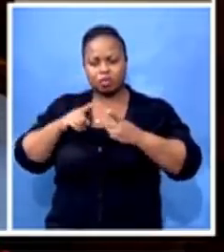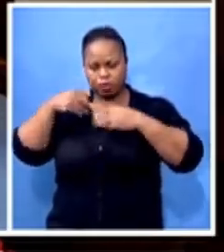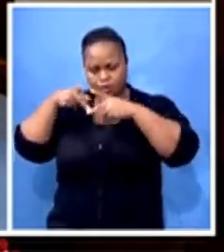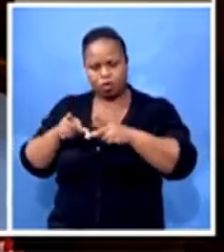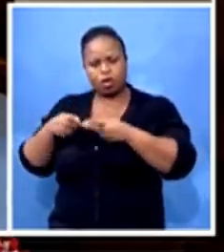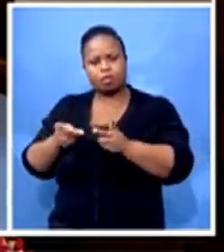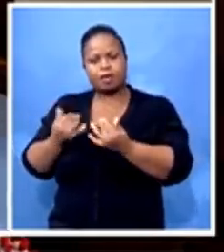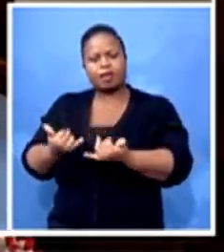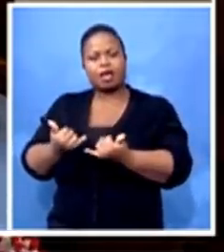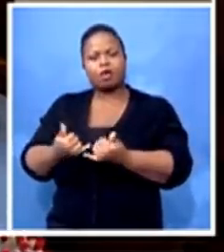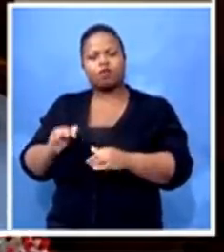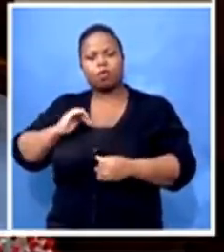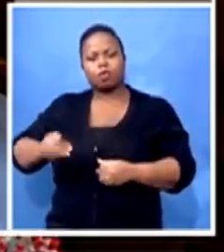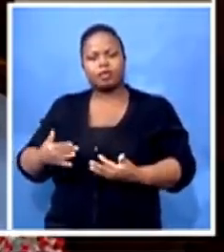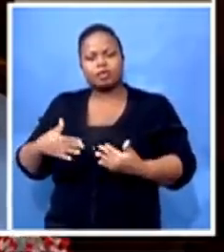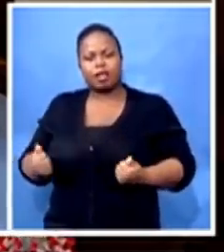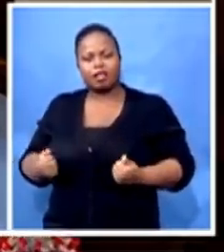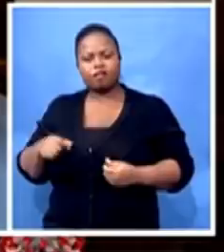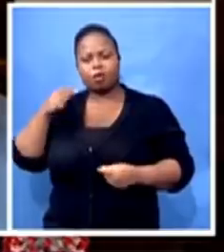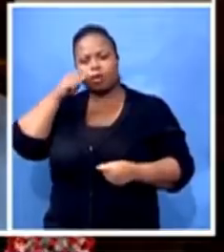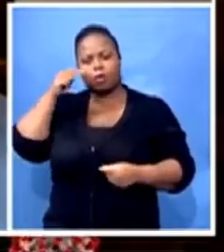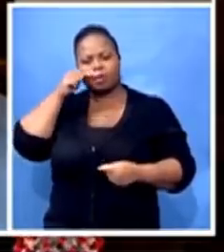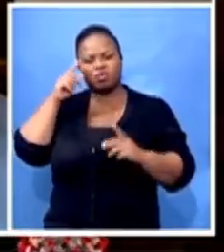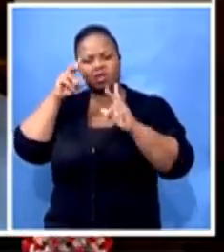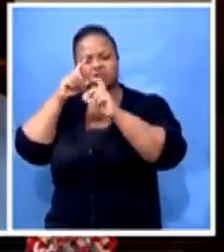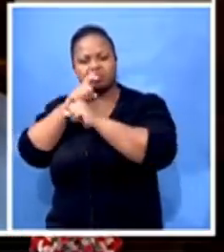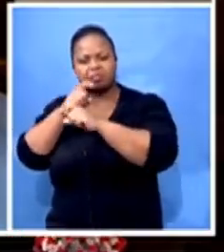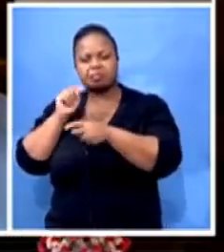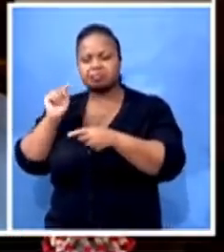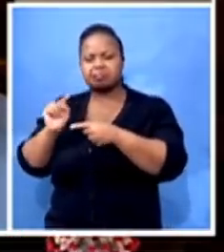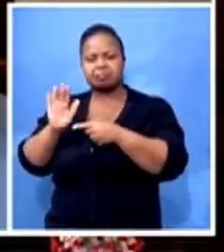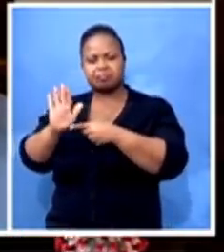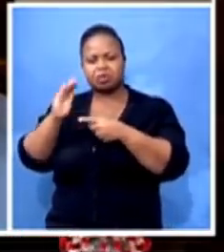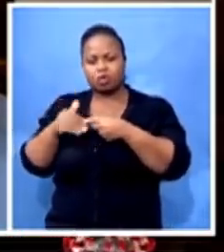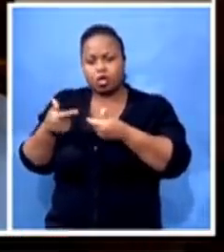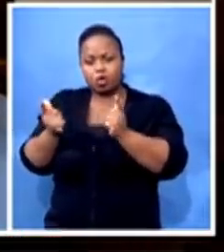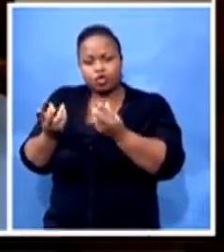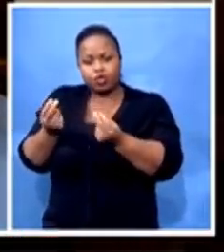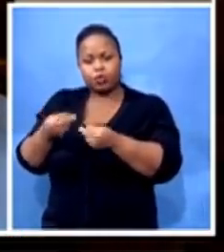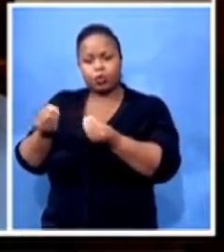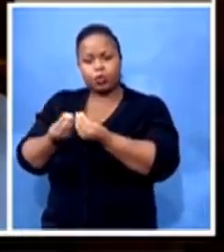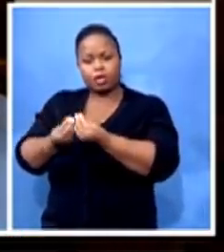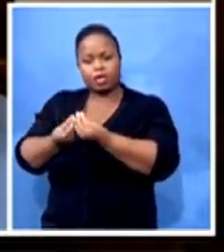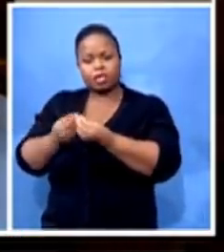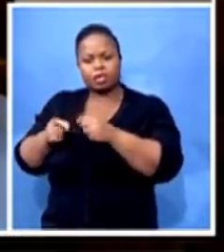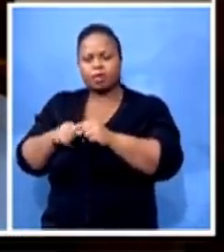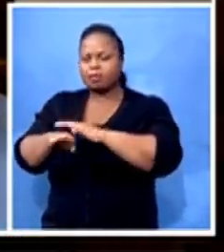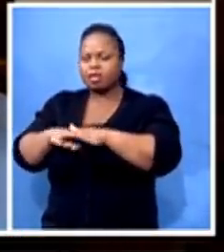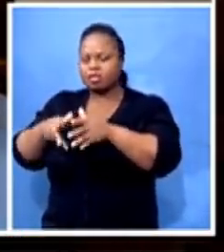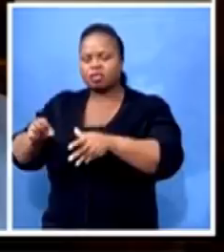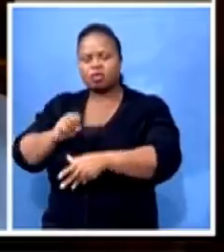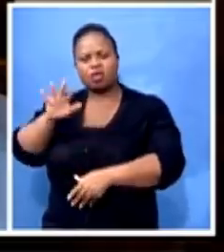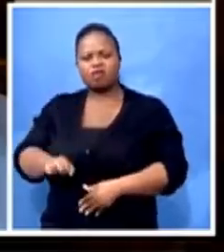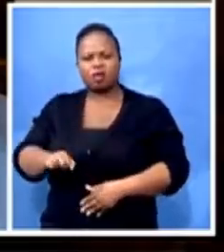menstrual complications. We're launching products that are CBD based. In fact, South Africa is ahead in many areas of